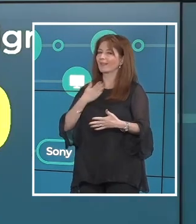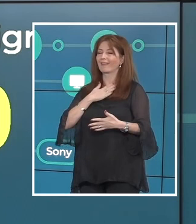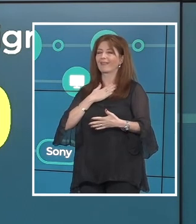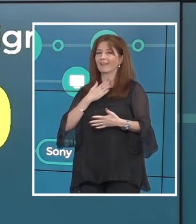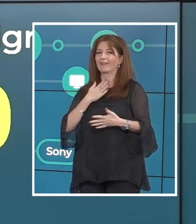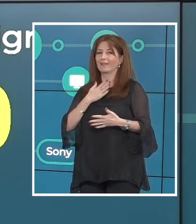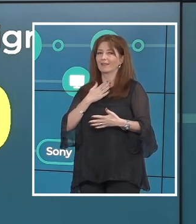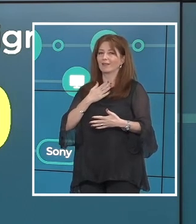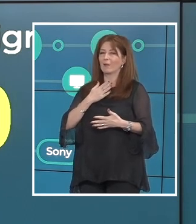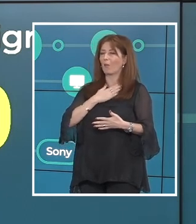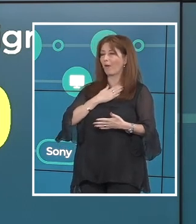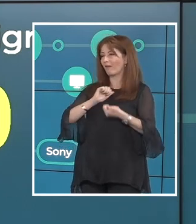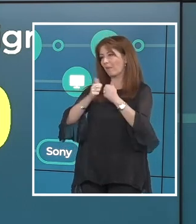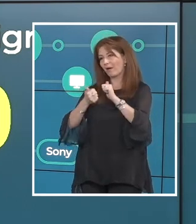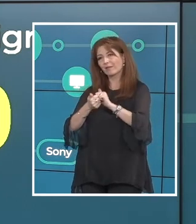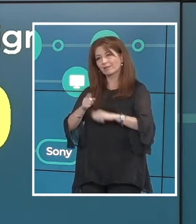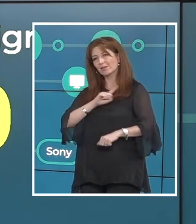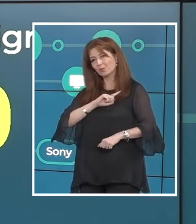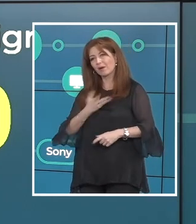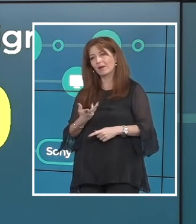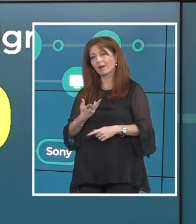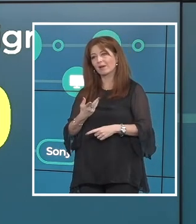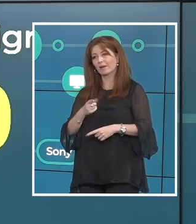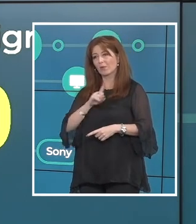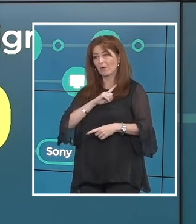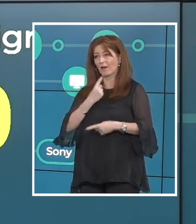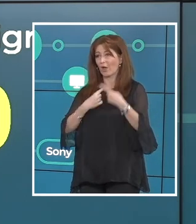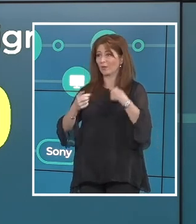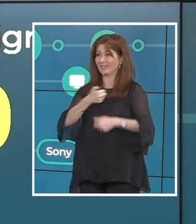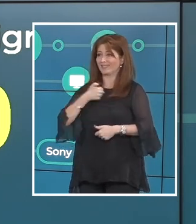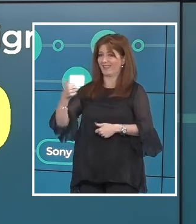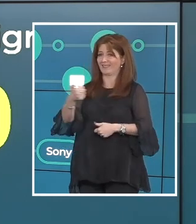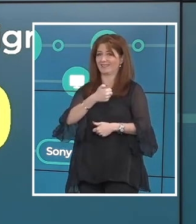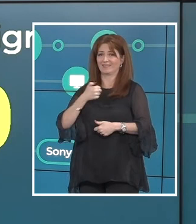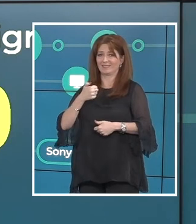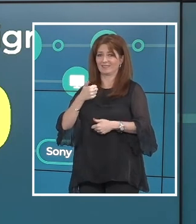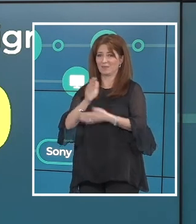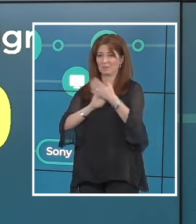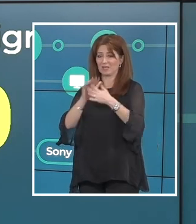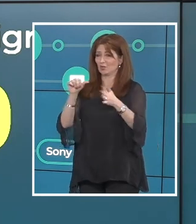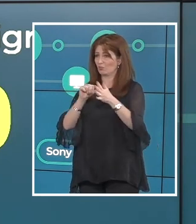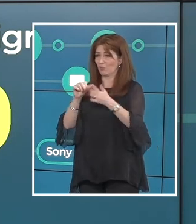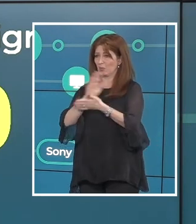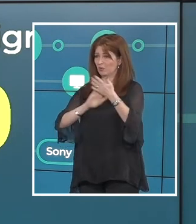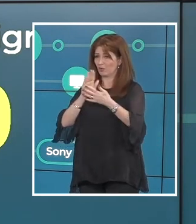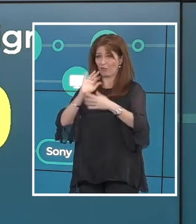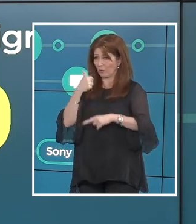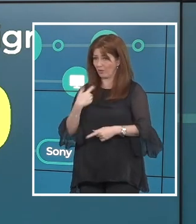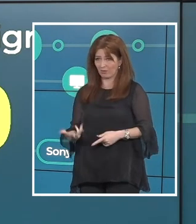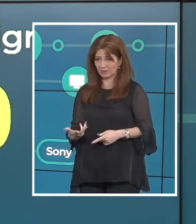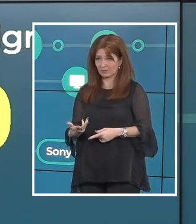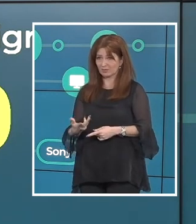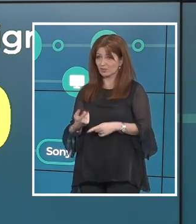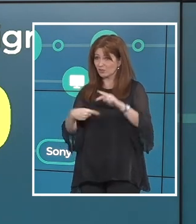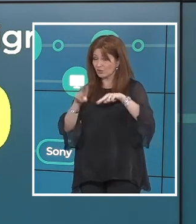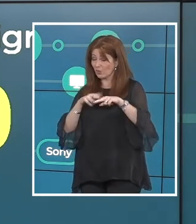our organization, because with 6 of us, we can't solve all the problems, and ultimately we can share best practices, but it's on the